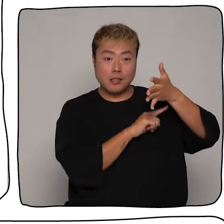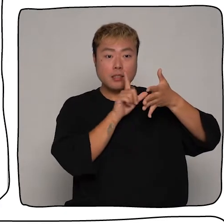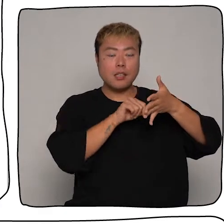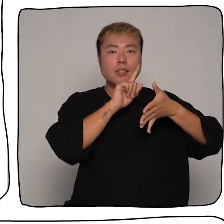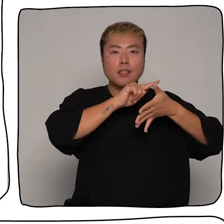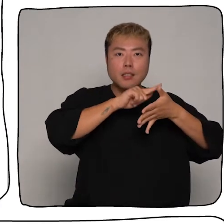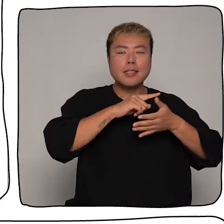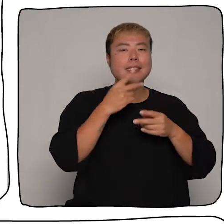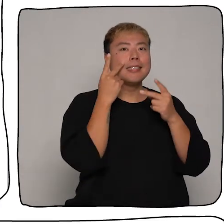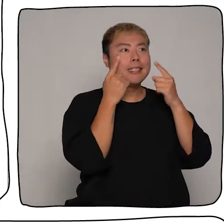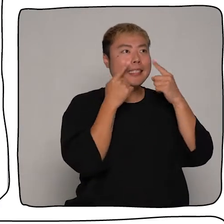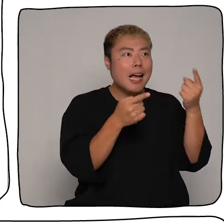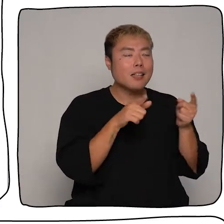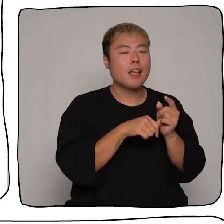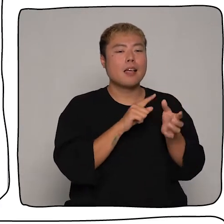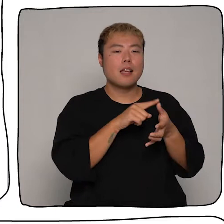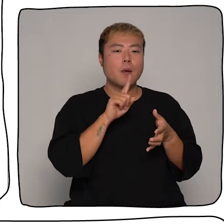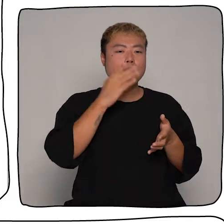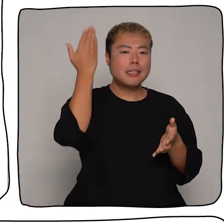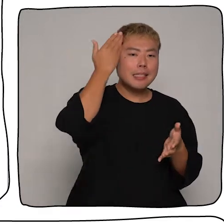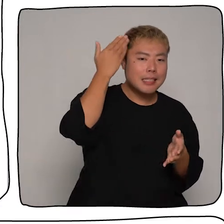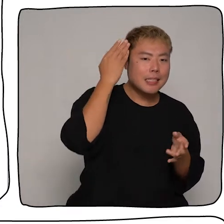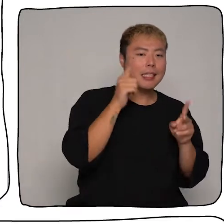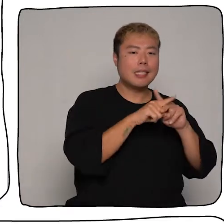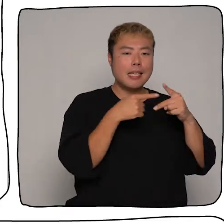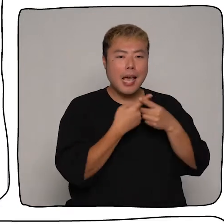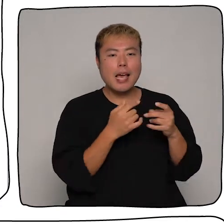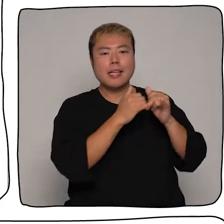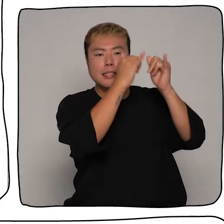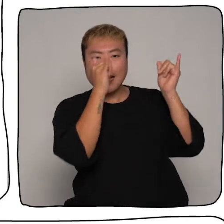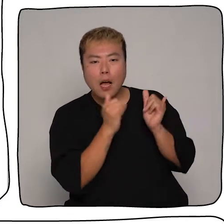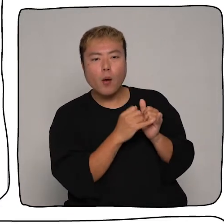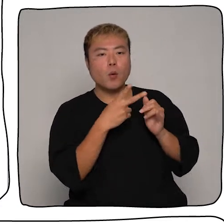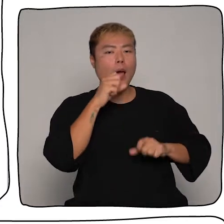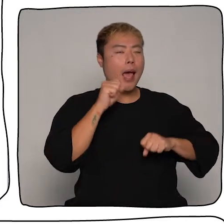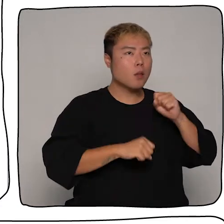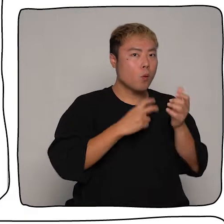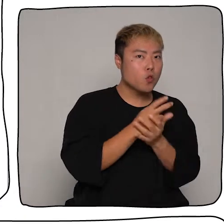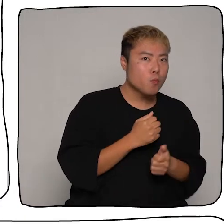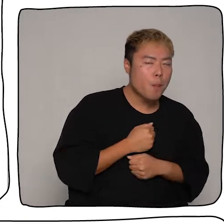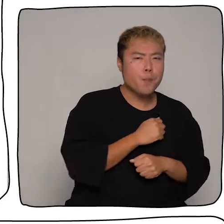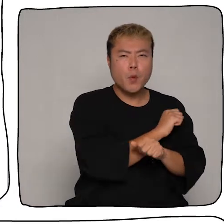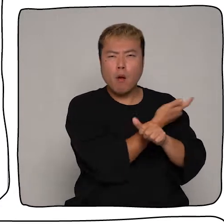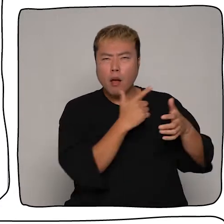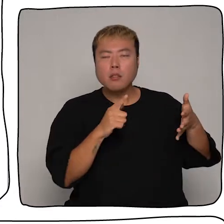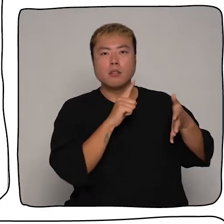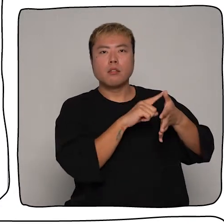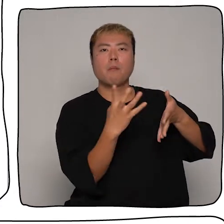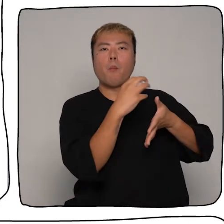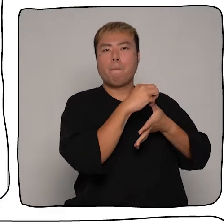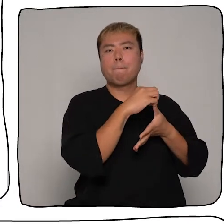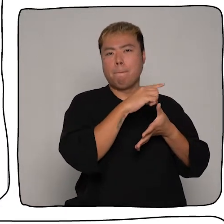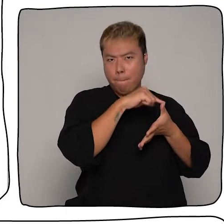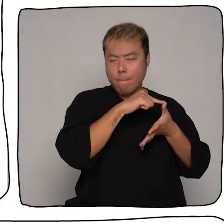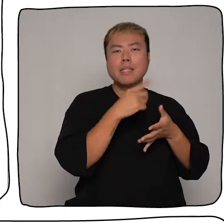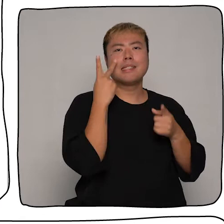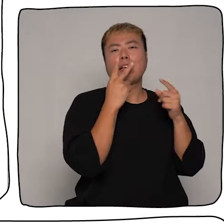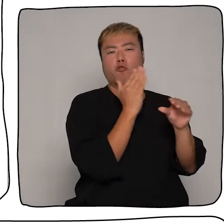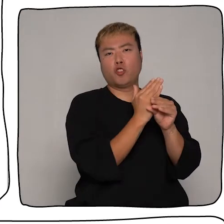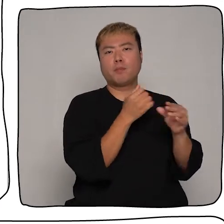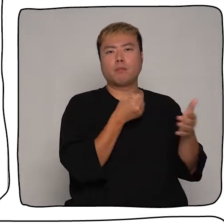been served as the basis of knowledge, understanding, design, and code of conduct in most